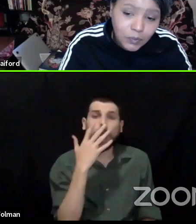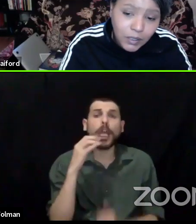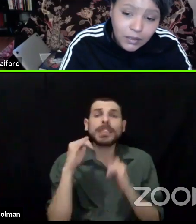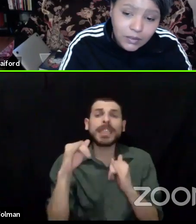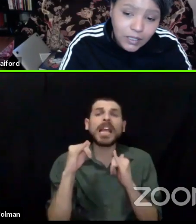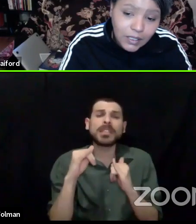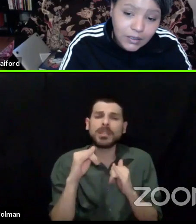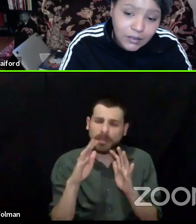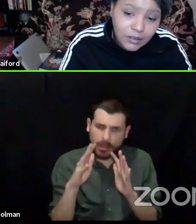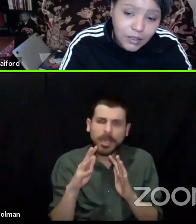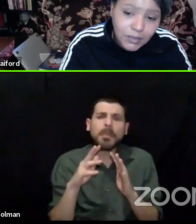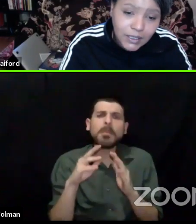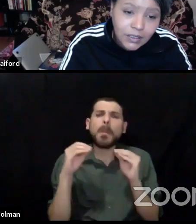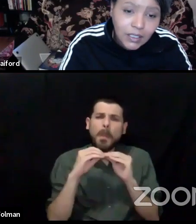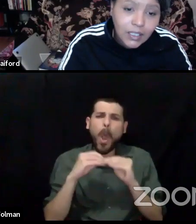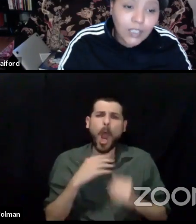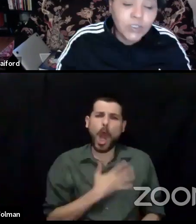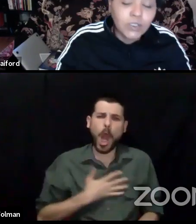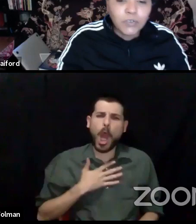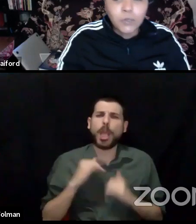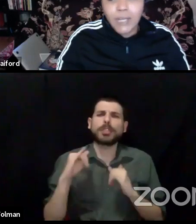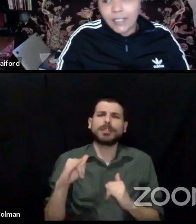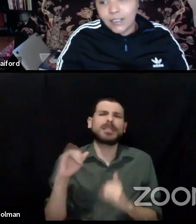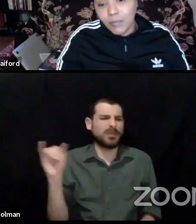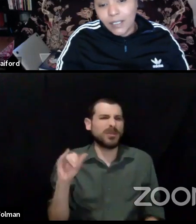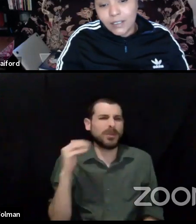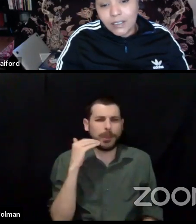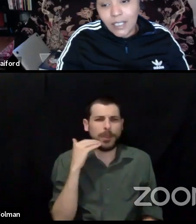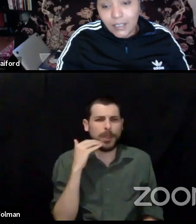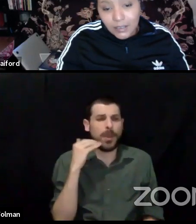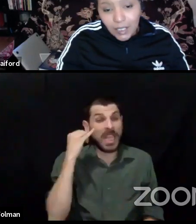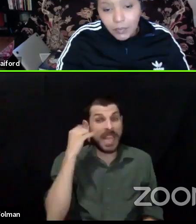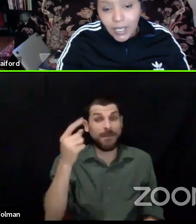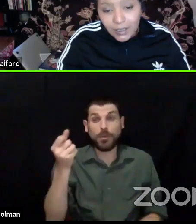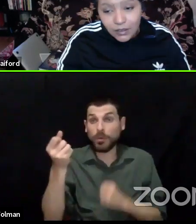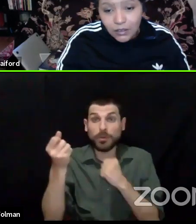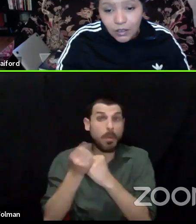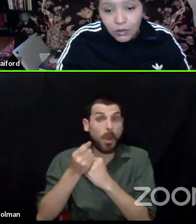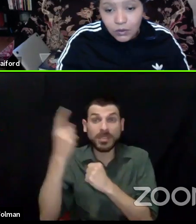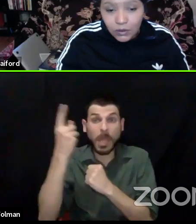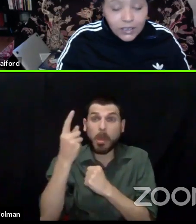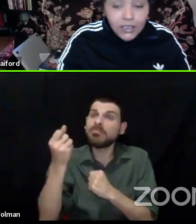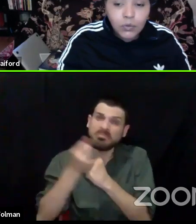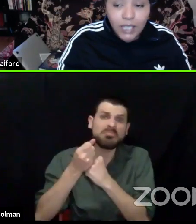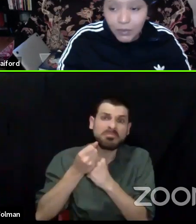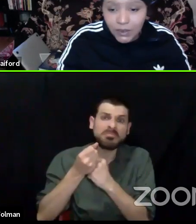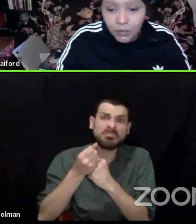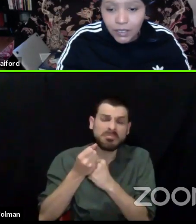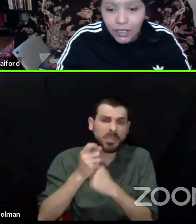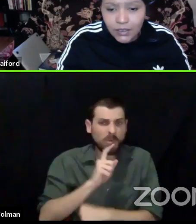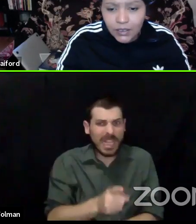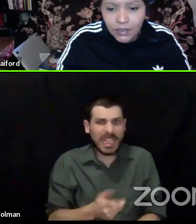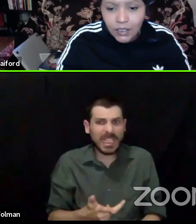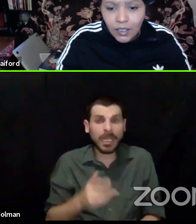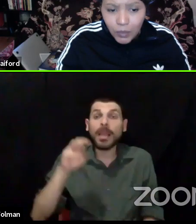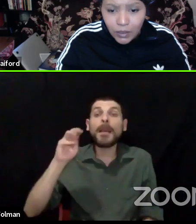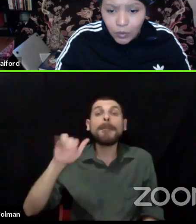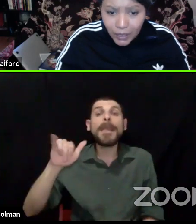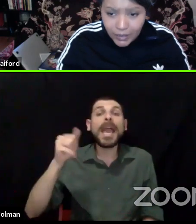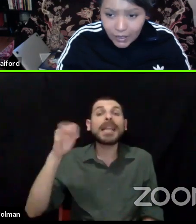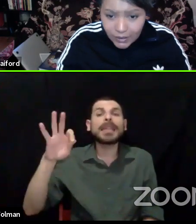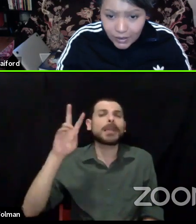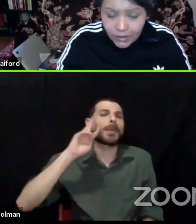a part of that. You know what I'm saying? If you back somebody, stay in they back. You know, let's see what happens May 19th.